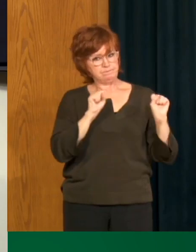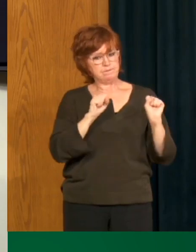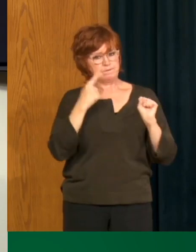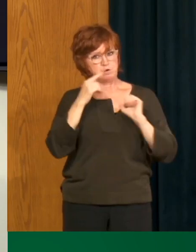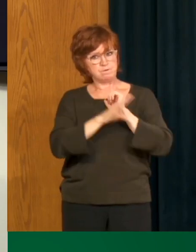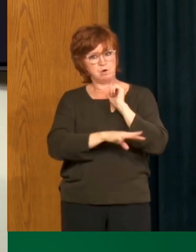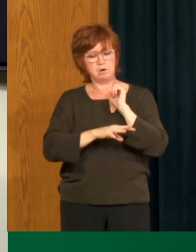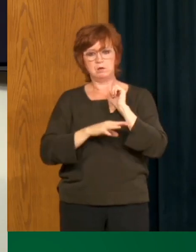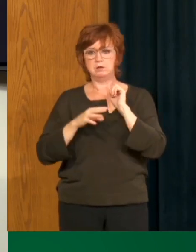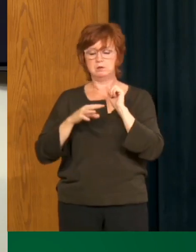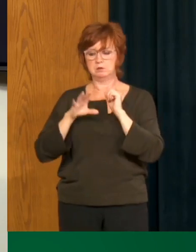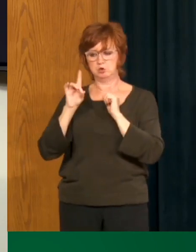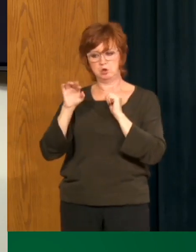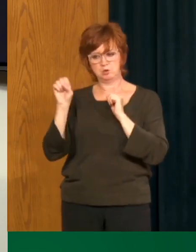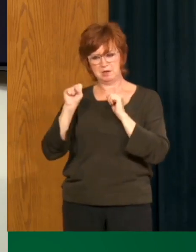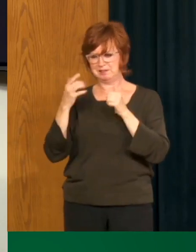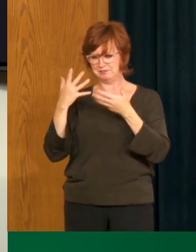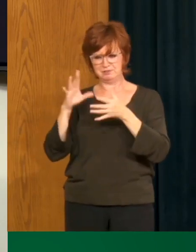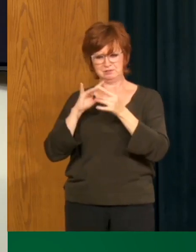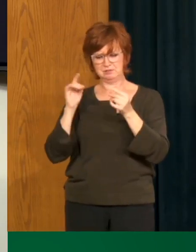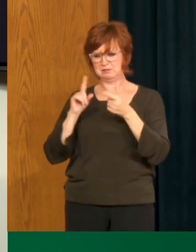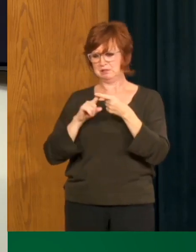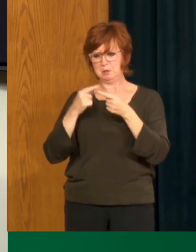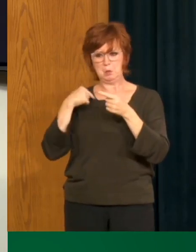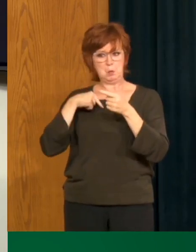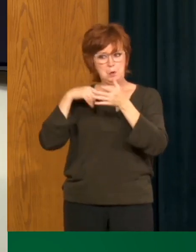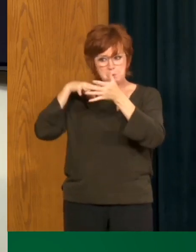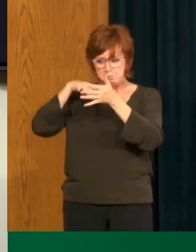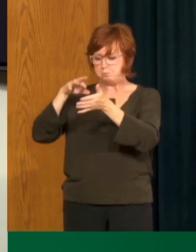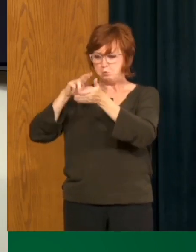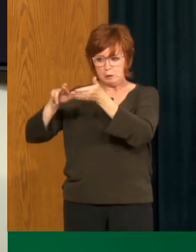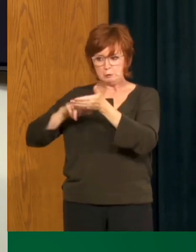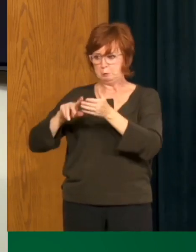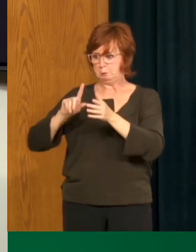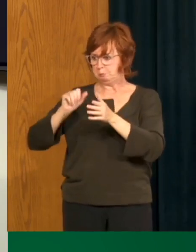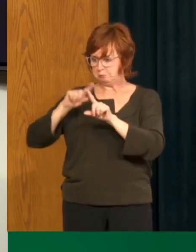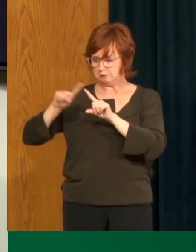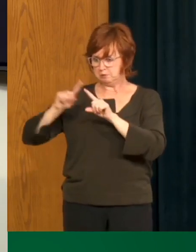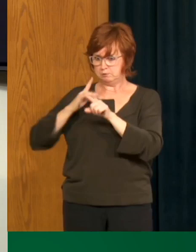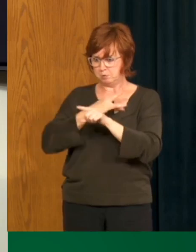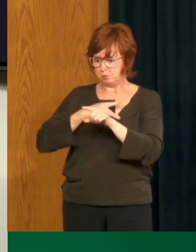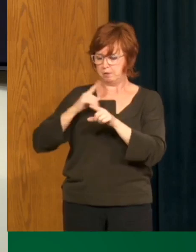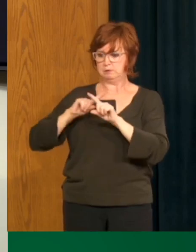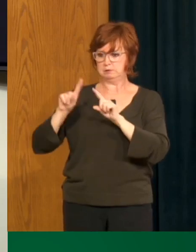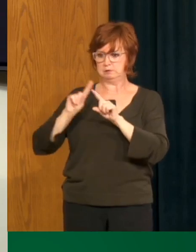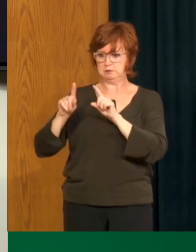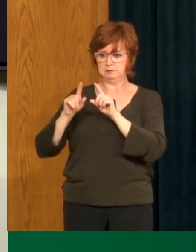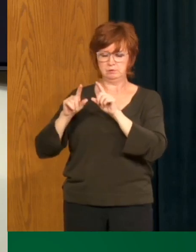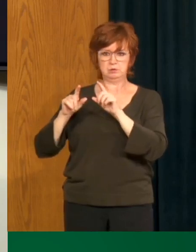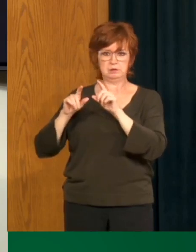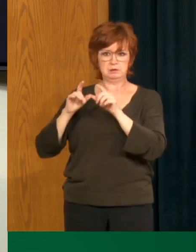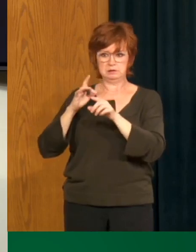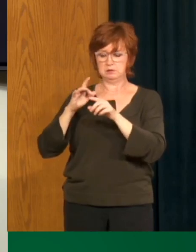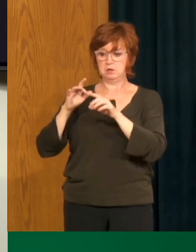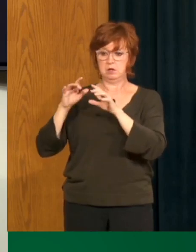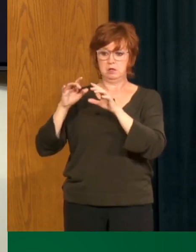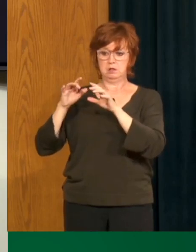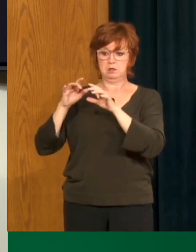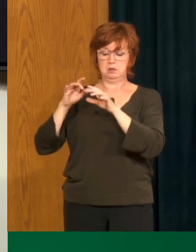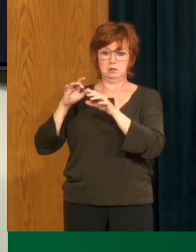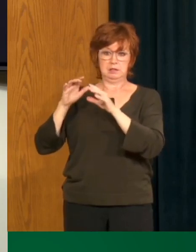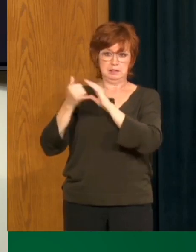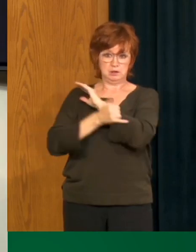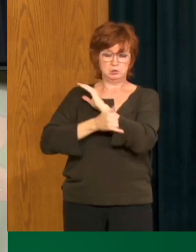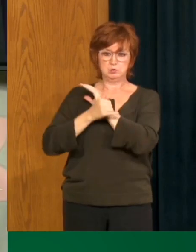places around the world on what a safe return to school does look like. A number of weeks ago, we saw the